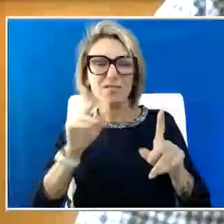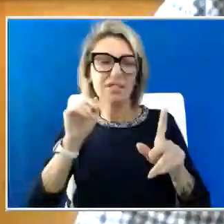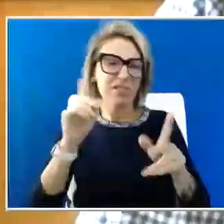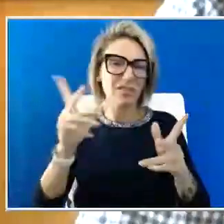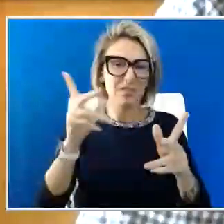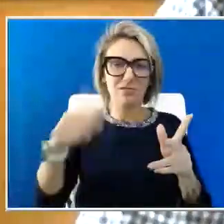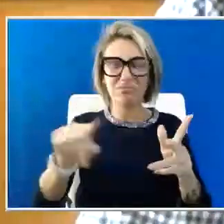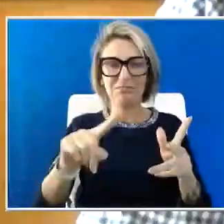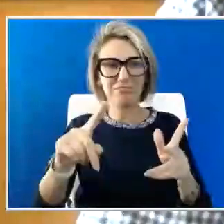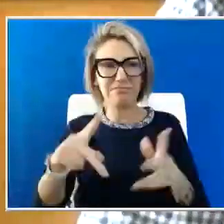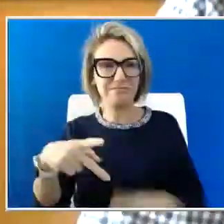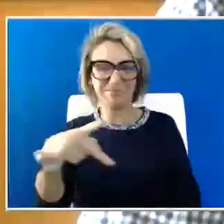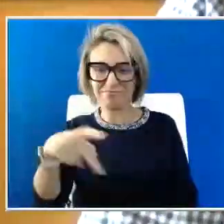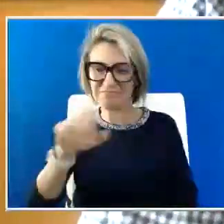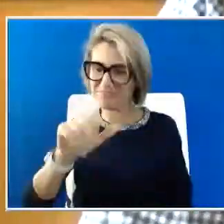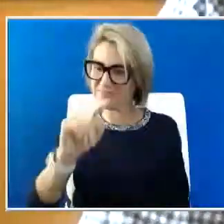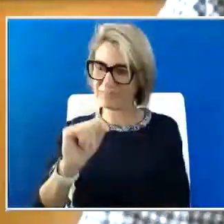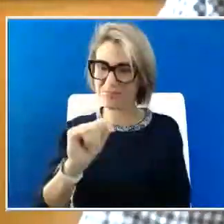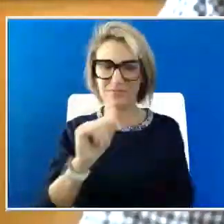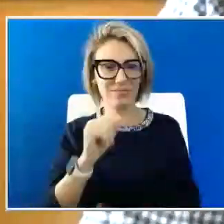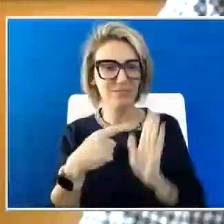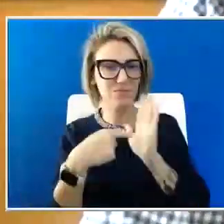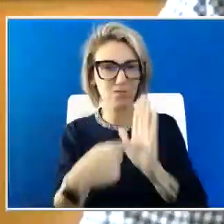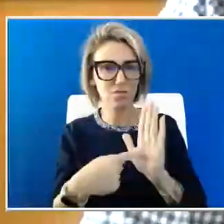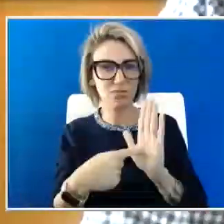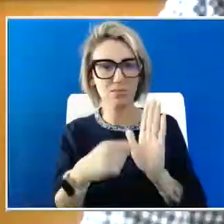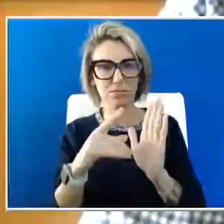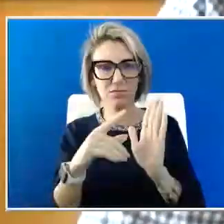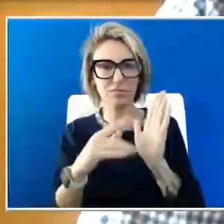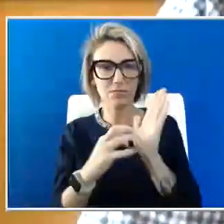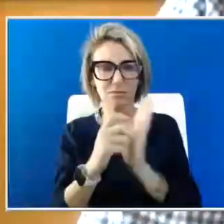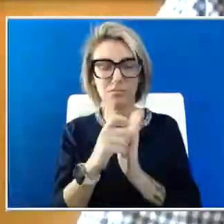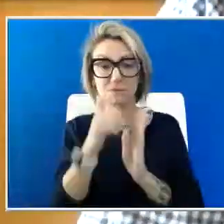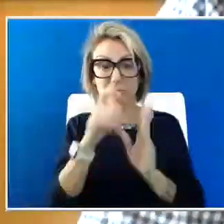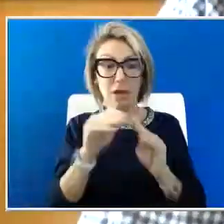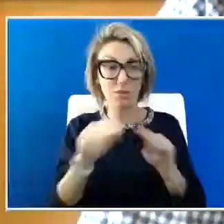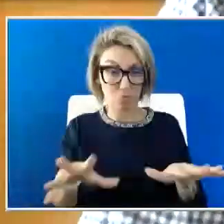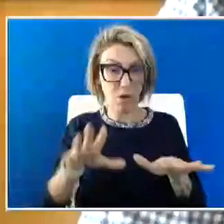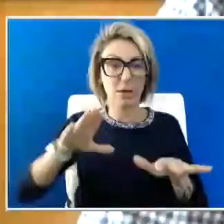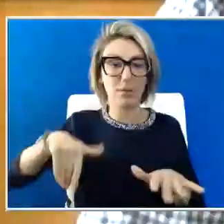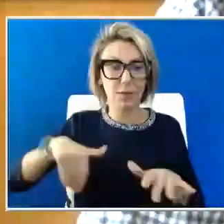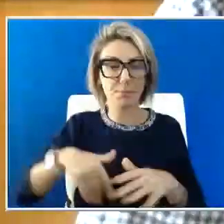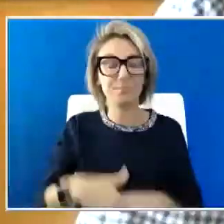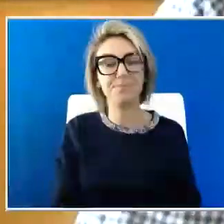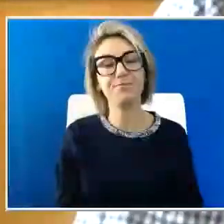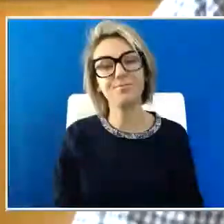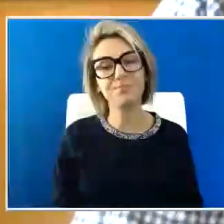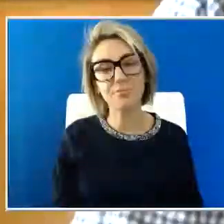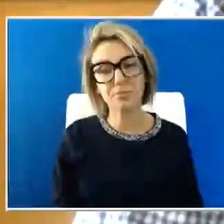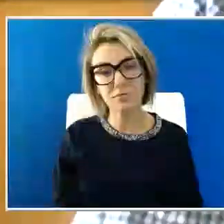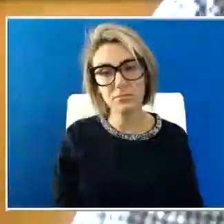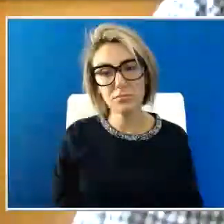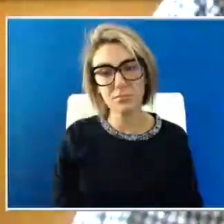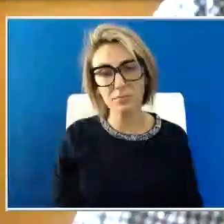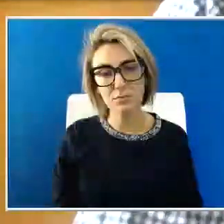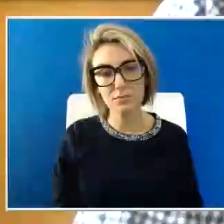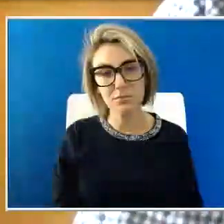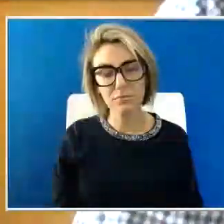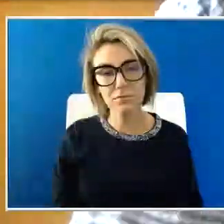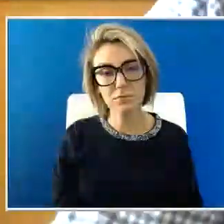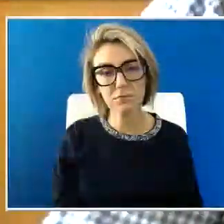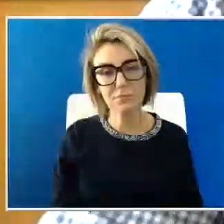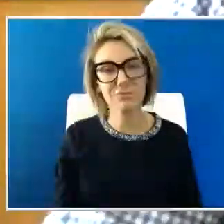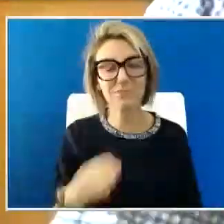scan, and it showed the cancer hadn't spread. And then anyway, getting beyond